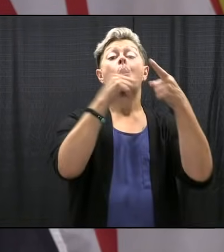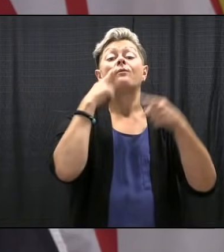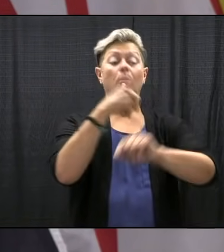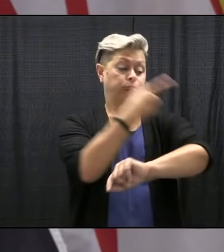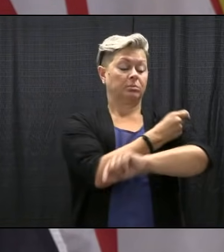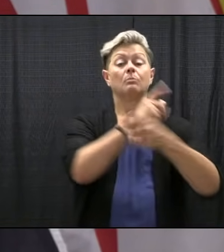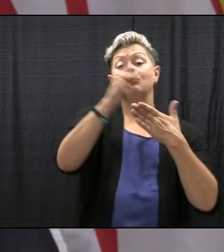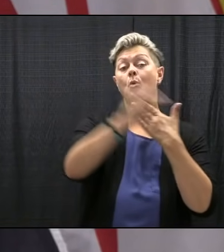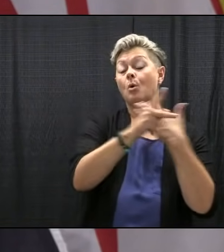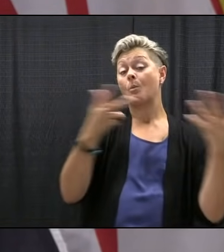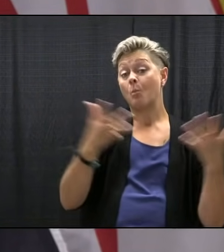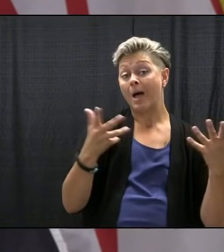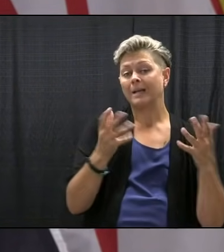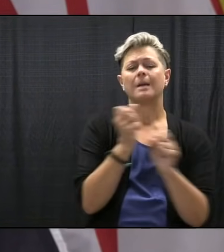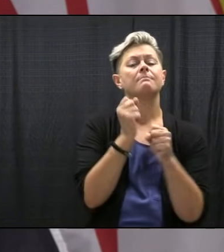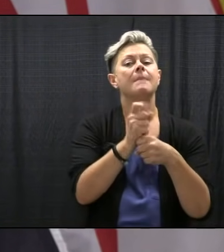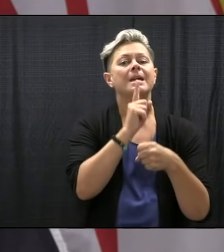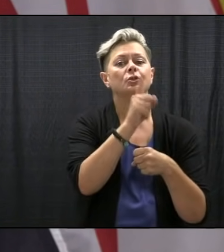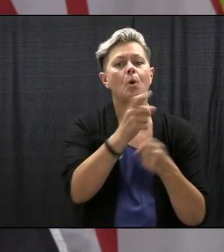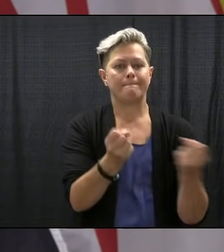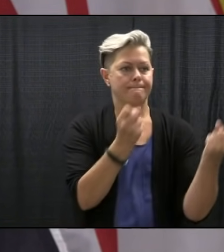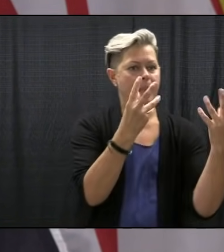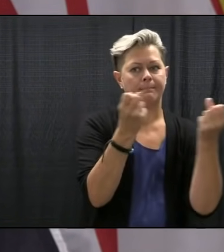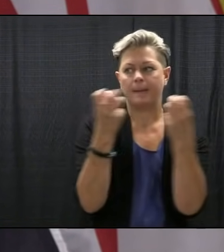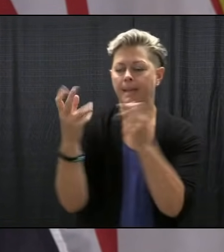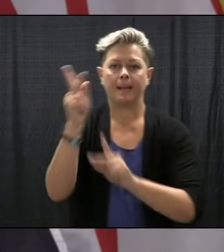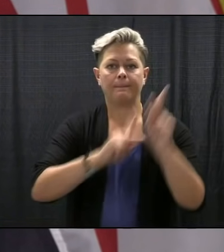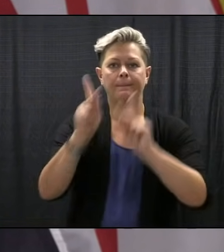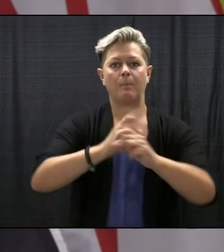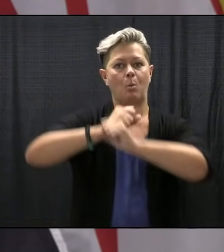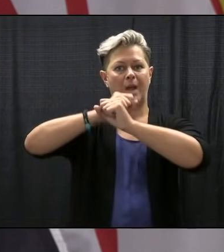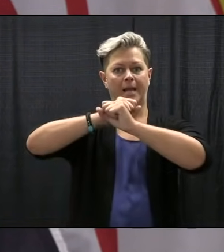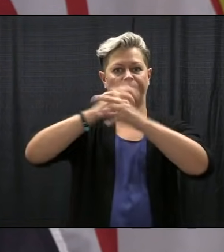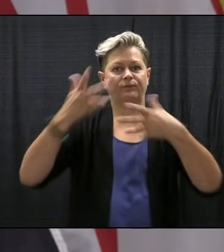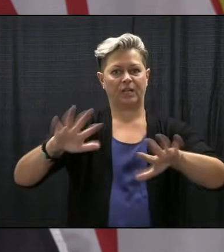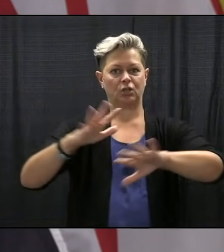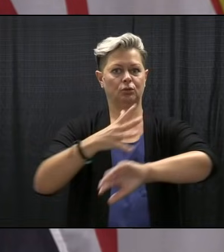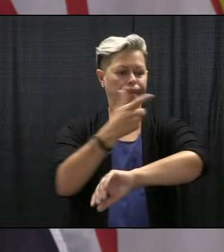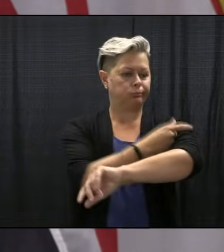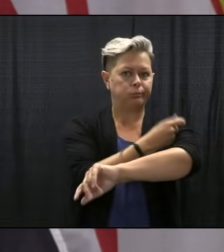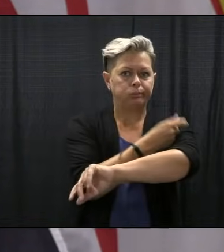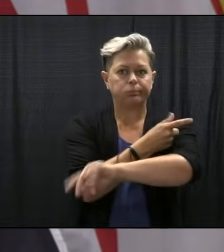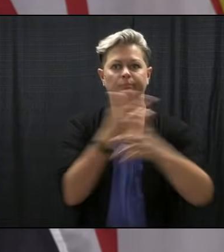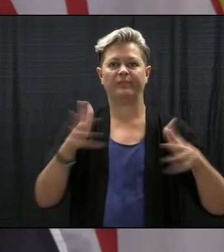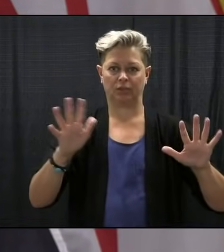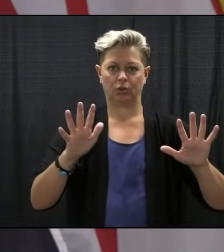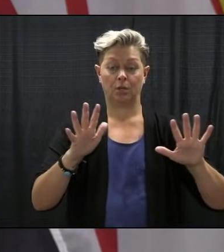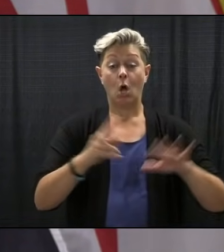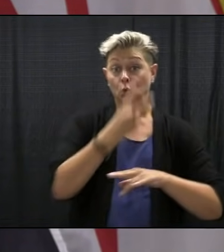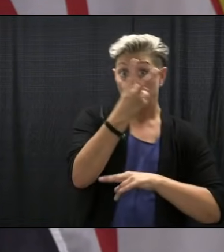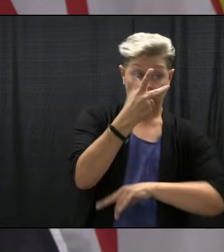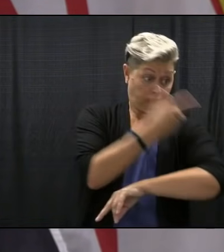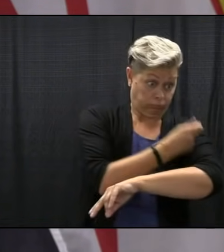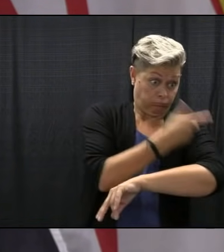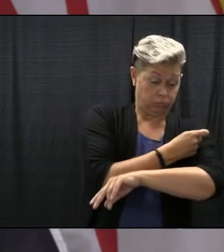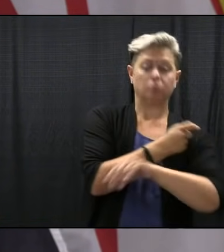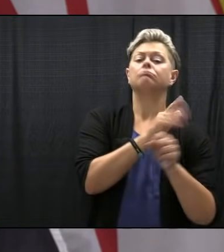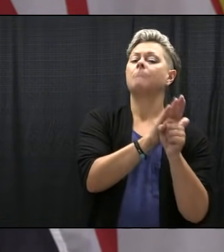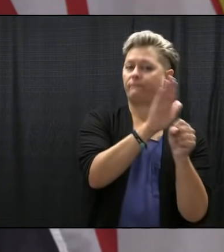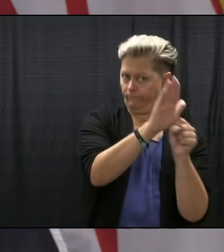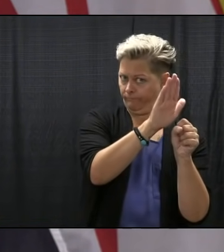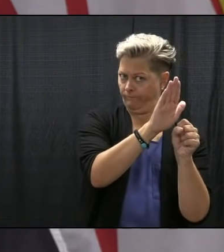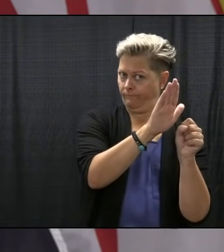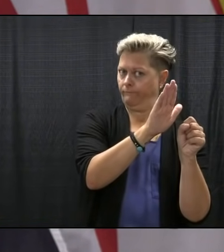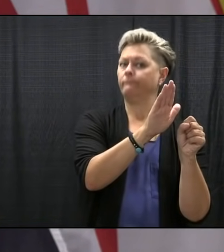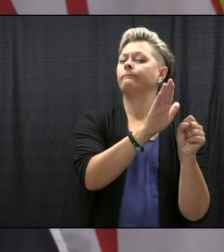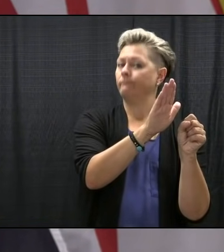get as many people protected in our province as we can. And we know that 2 doses are what we need to do to make